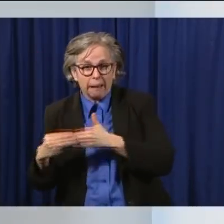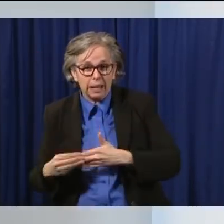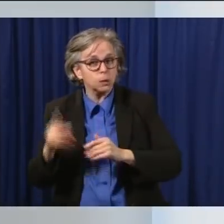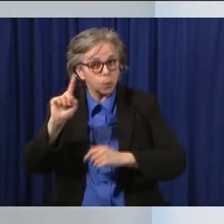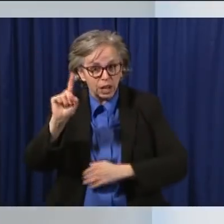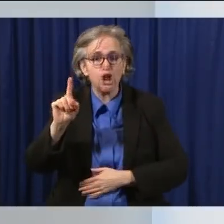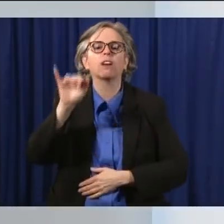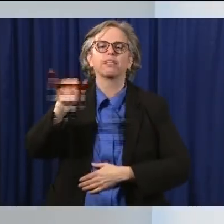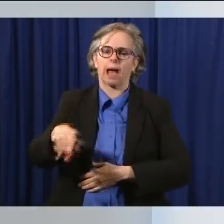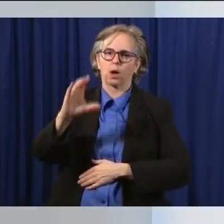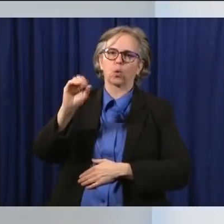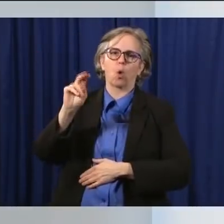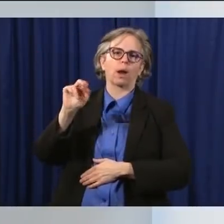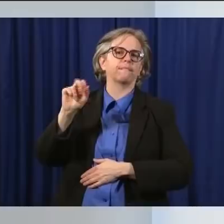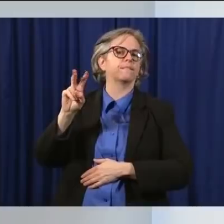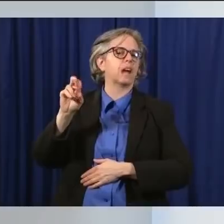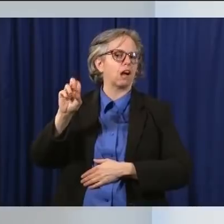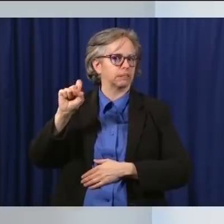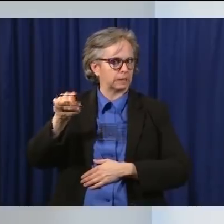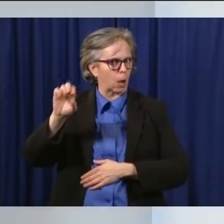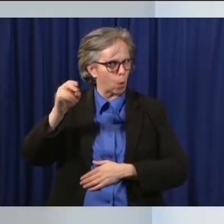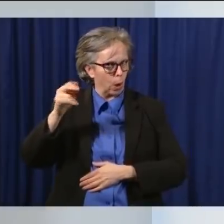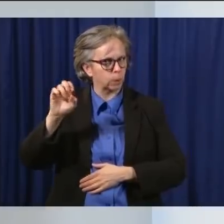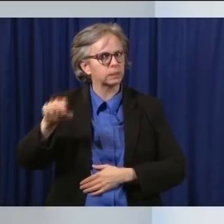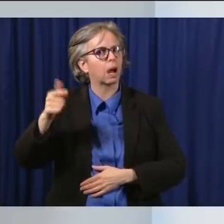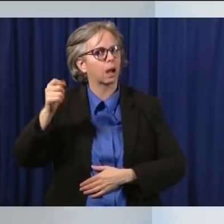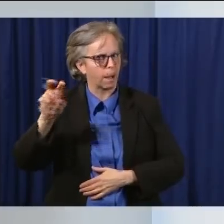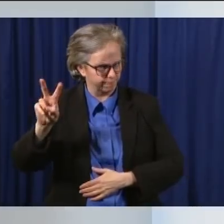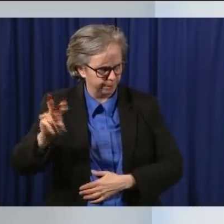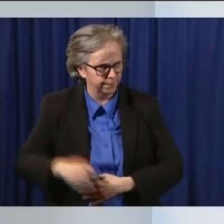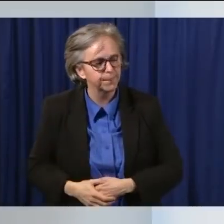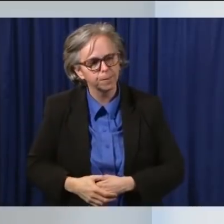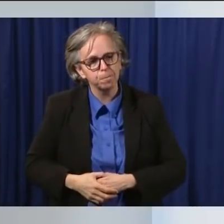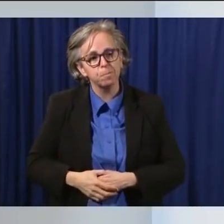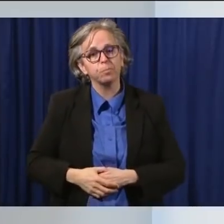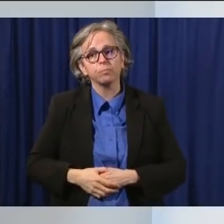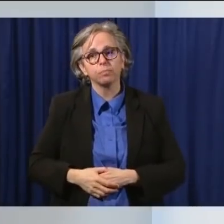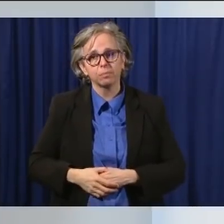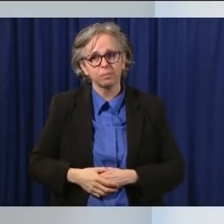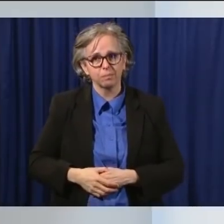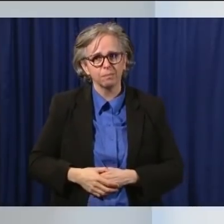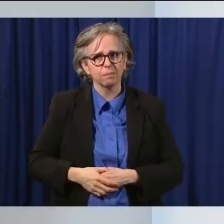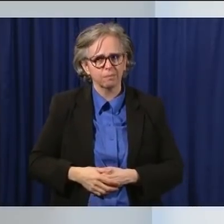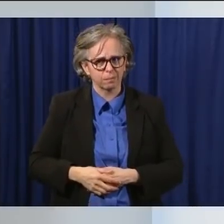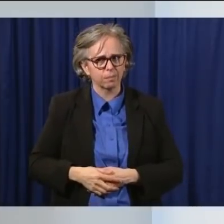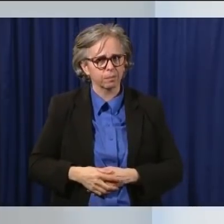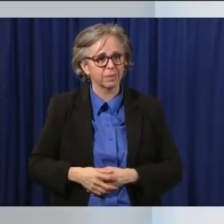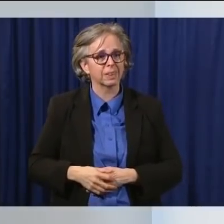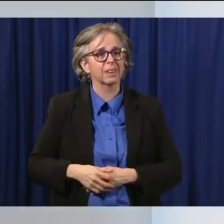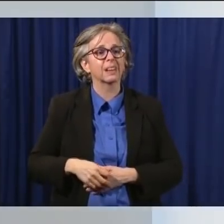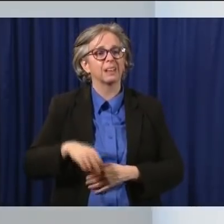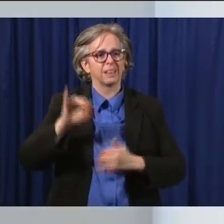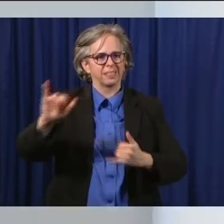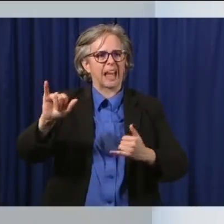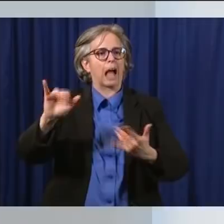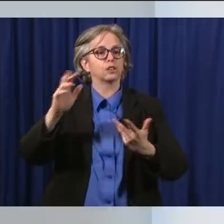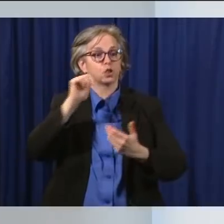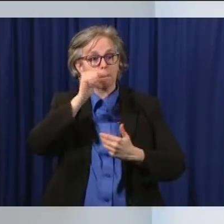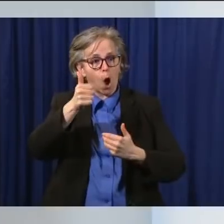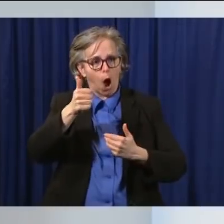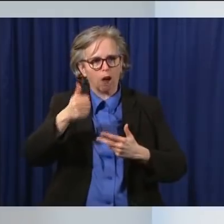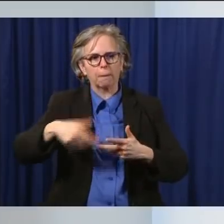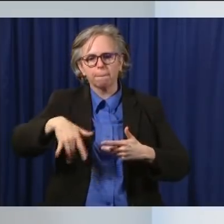until tomorrow. Another thing that we discussed was our conversations with the Ohio High School